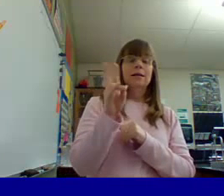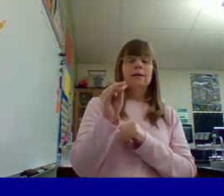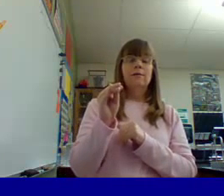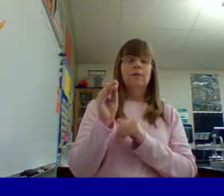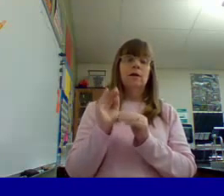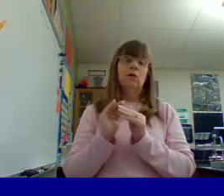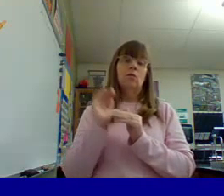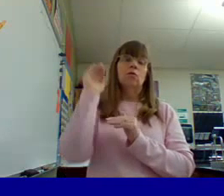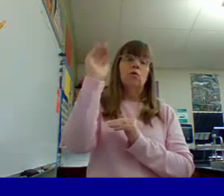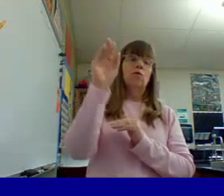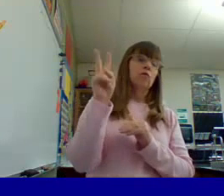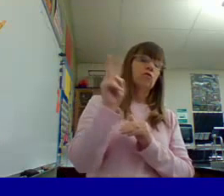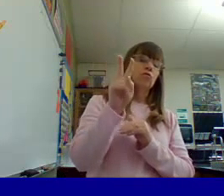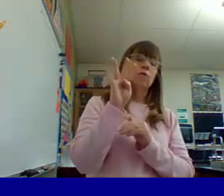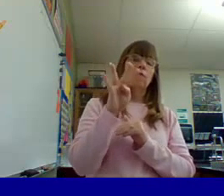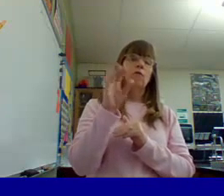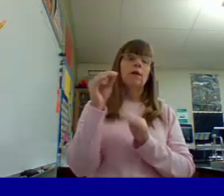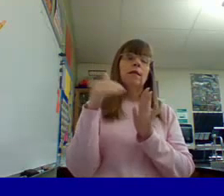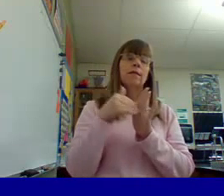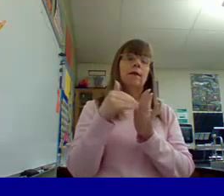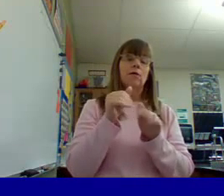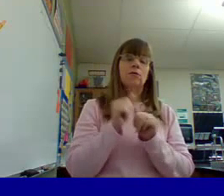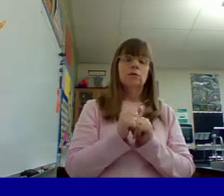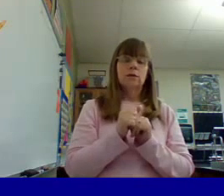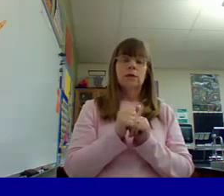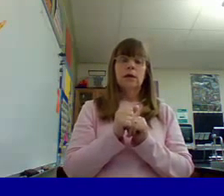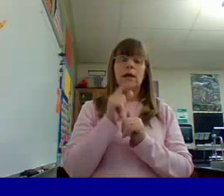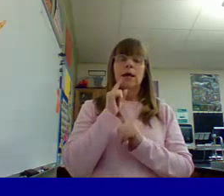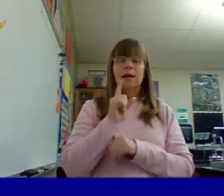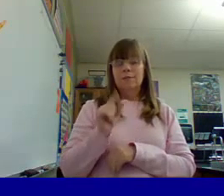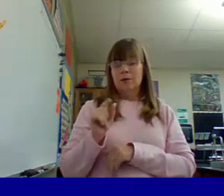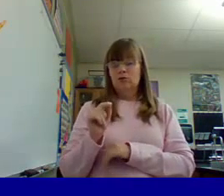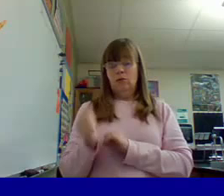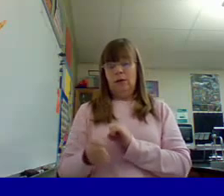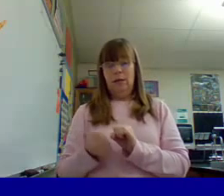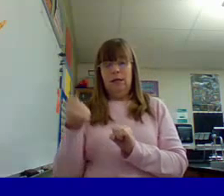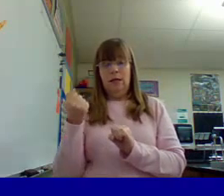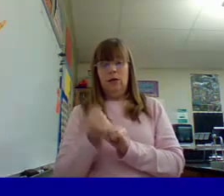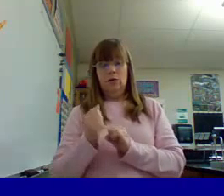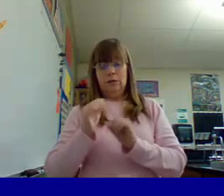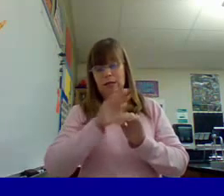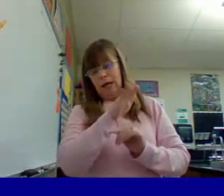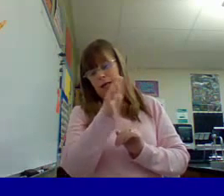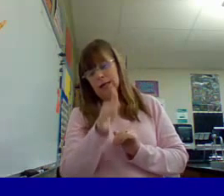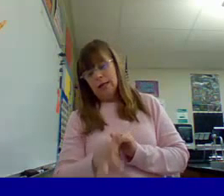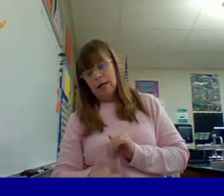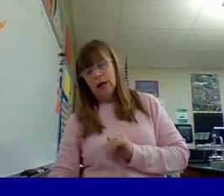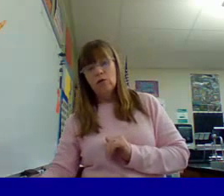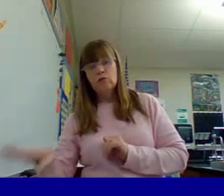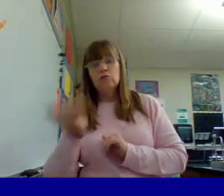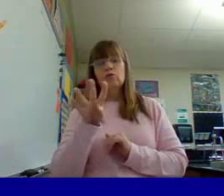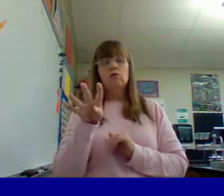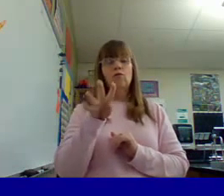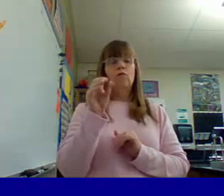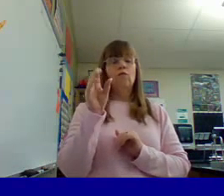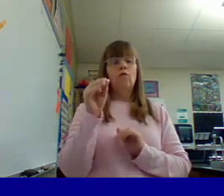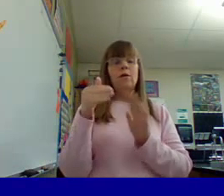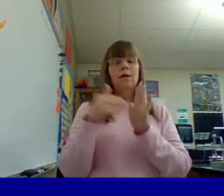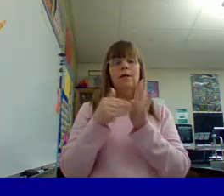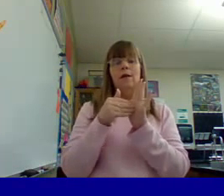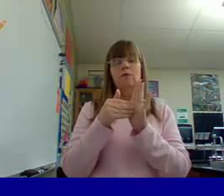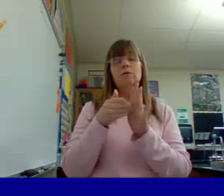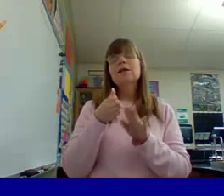240,000, and just in 20 years, it got down to a low of 40,000, a little